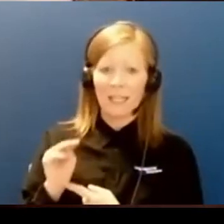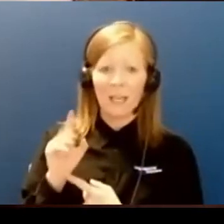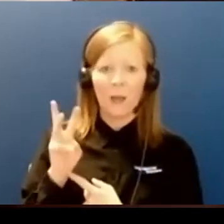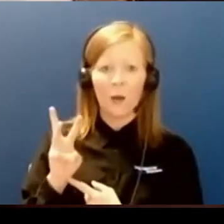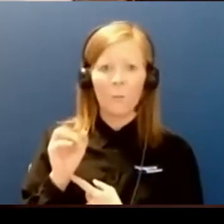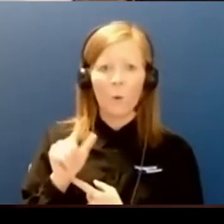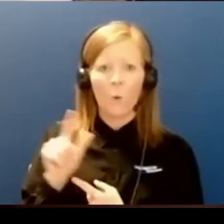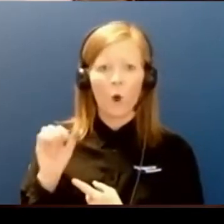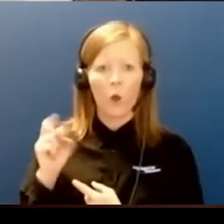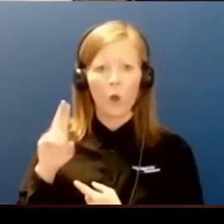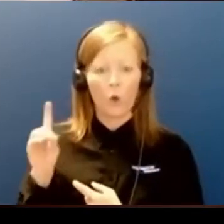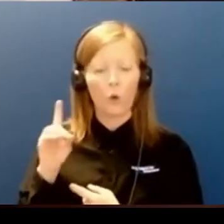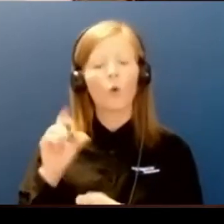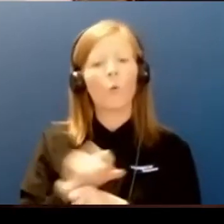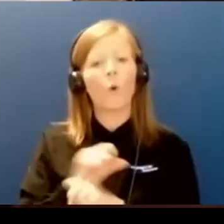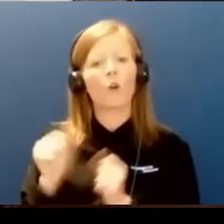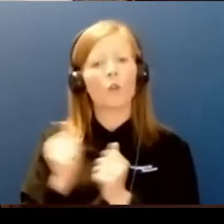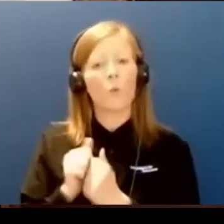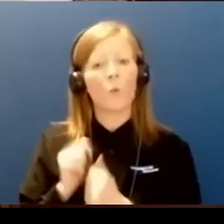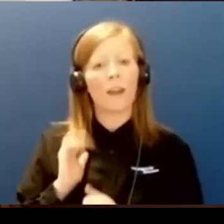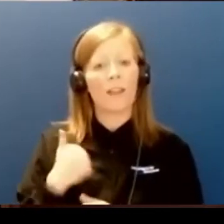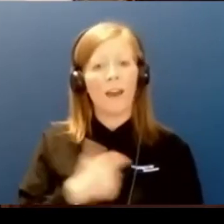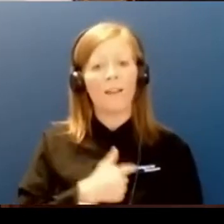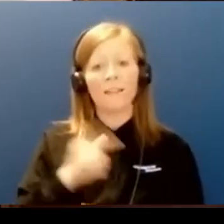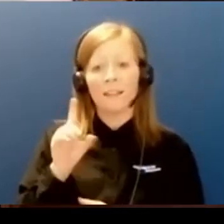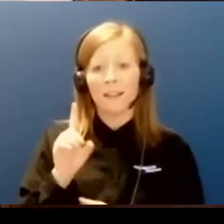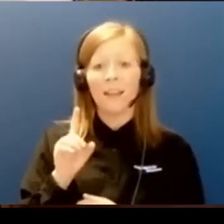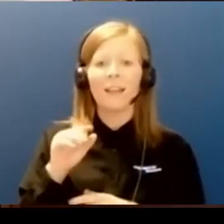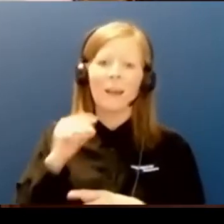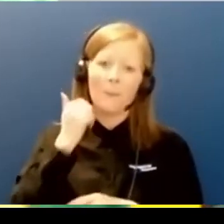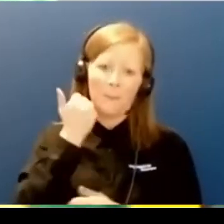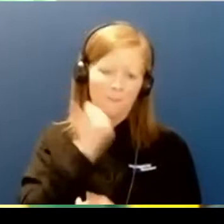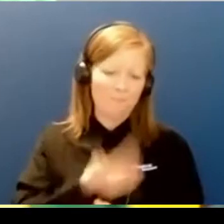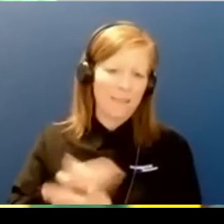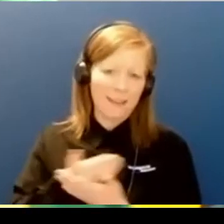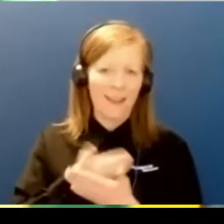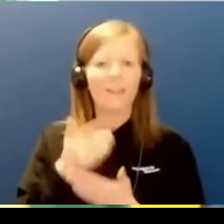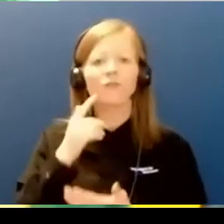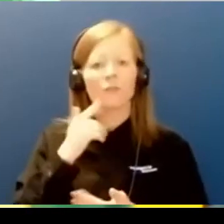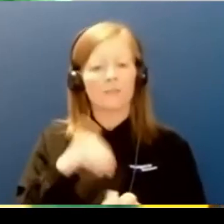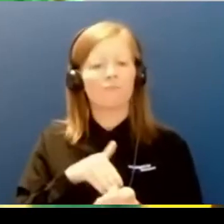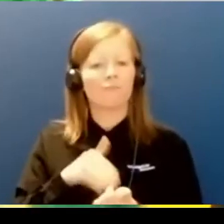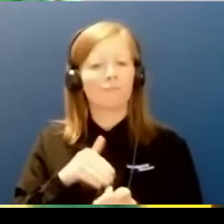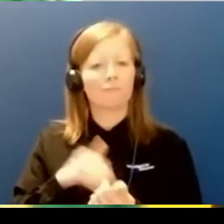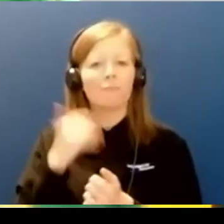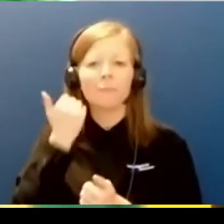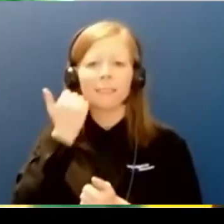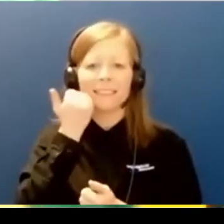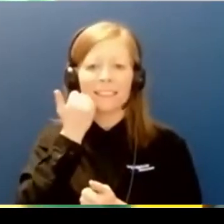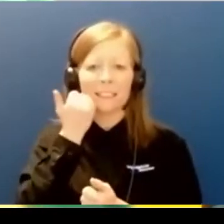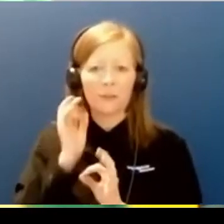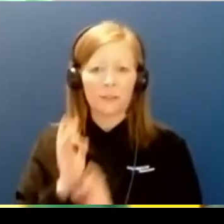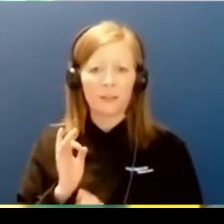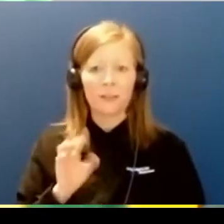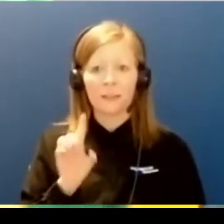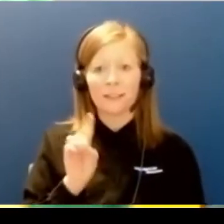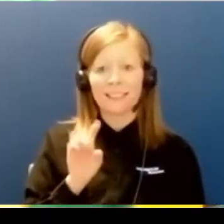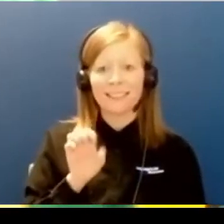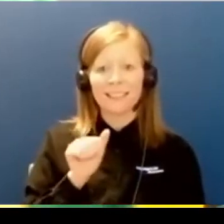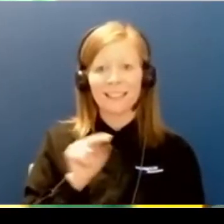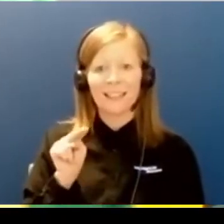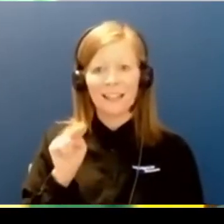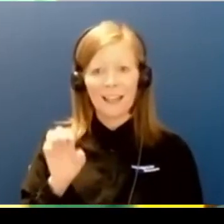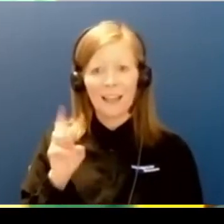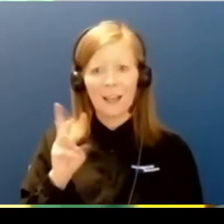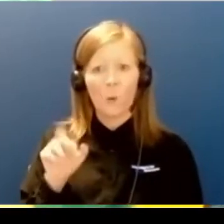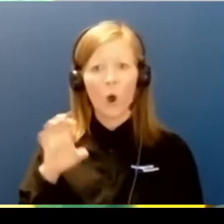in pediatric dentistry. Deanne? Hello, it's nice to meet you all. Thank you for being here. My name is Deanne Wallard. I'm a public health